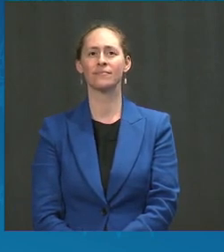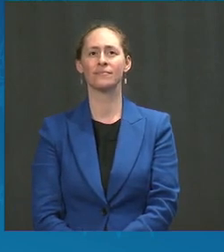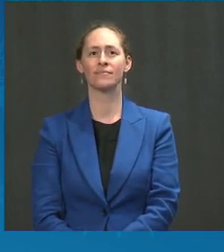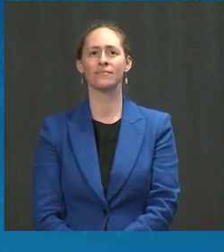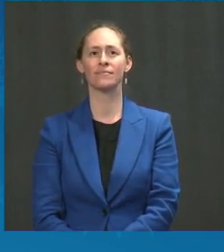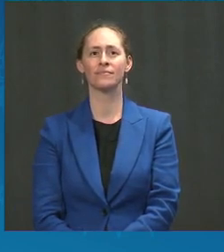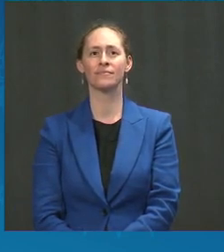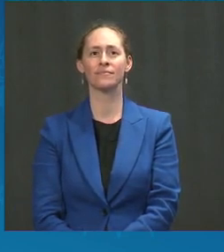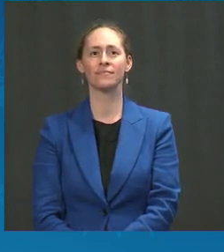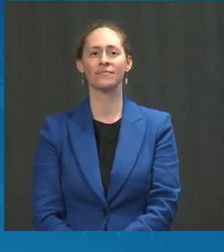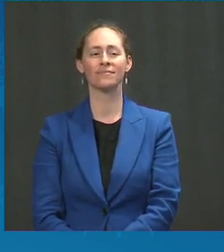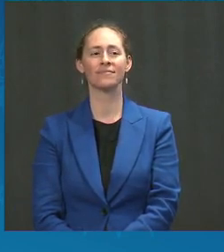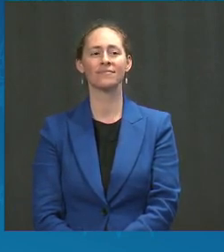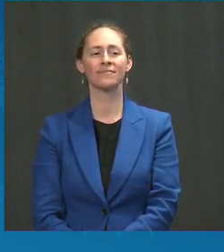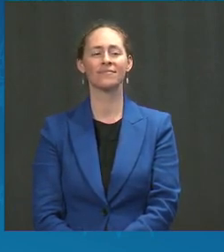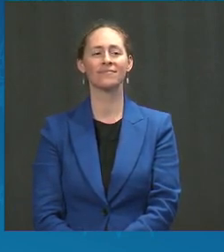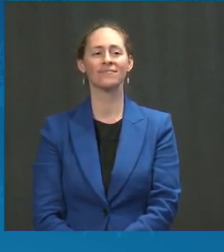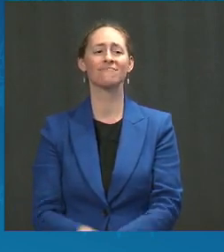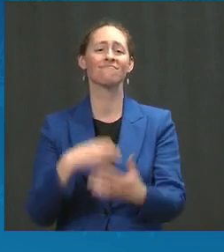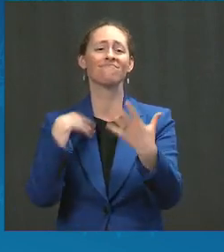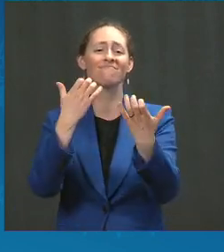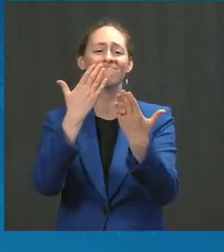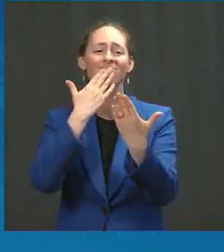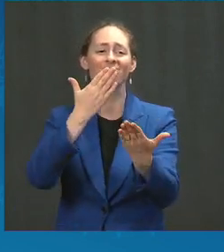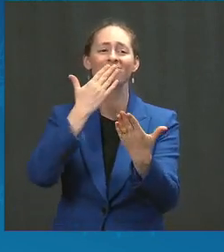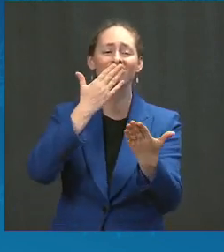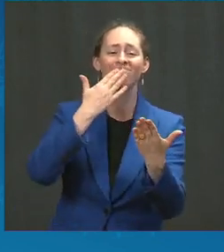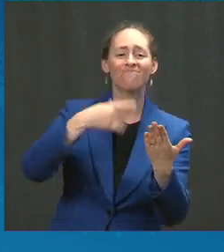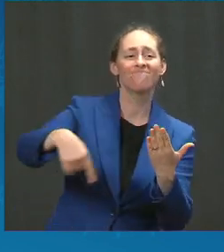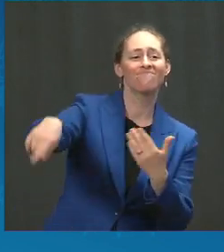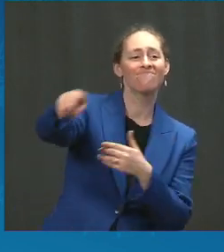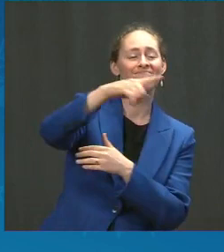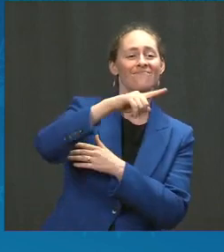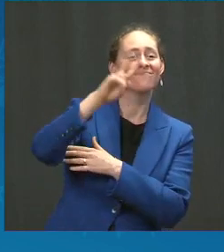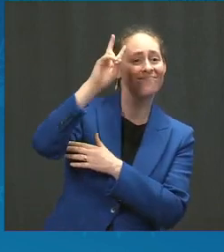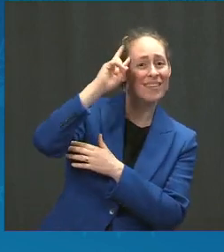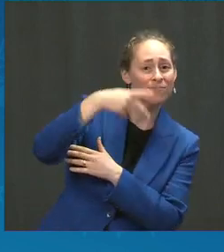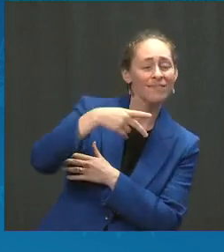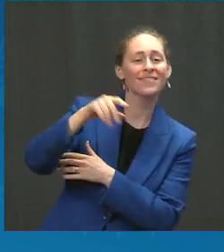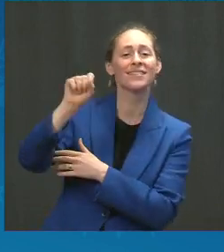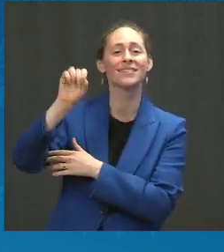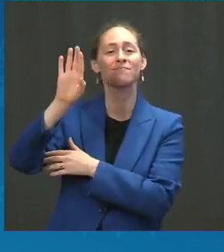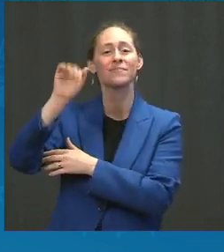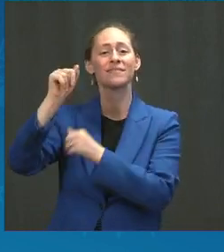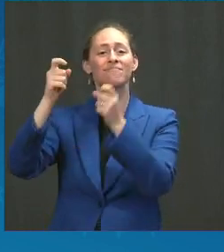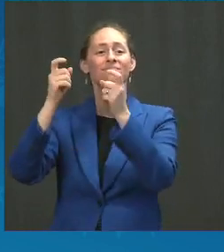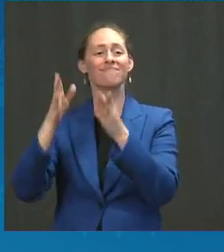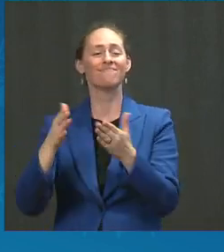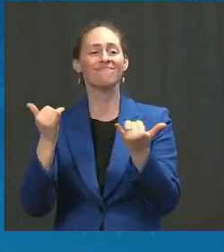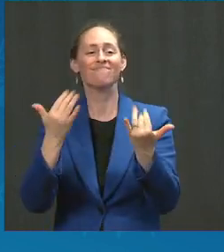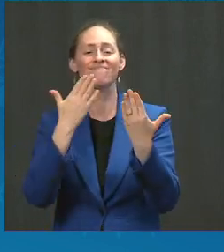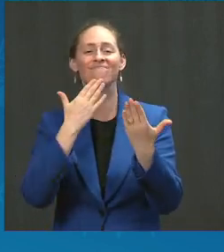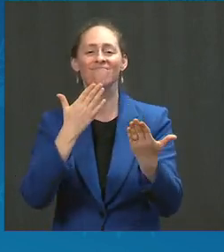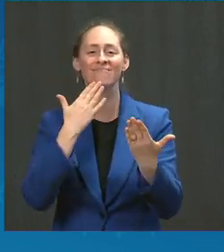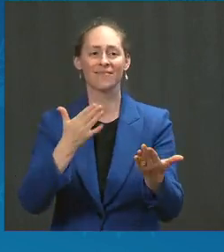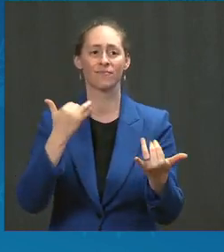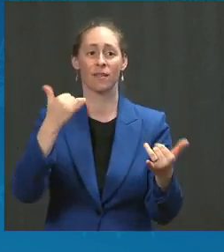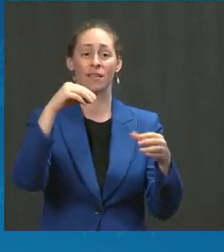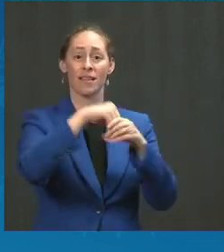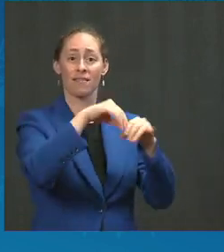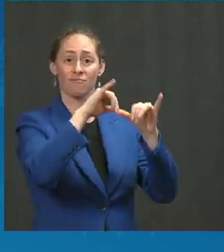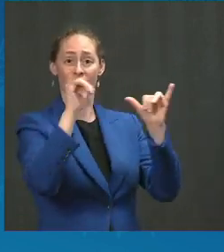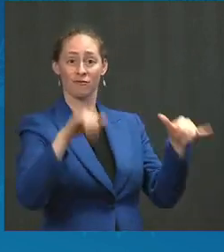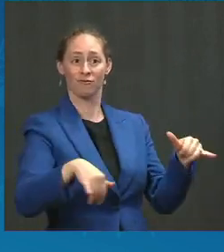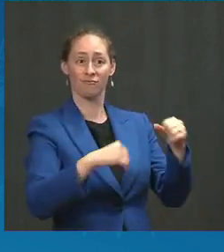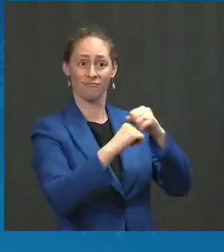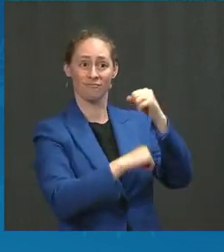SBA Administrator. This has been an amazing conversation. There's so much going on right now with the infrastructure deal. The fact that you took this 30 minutes to be with us means so